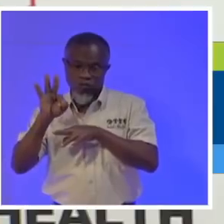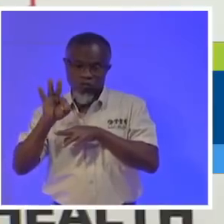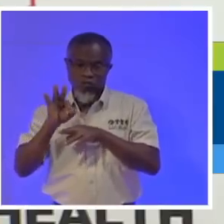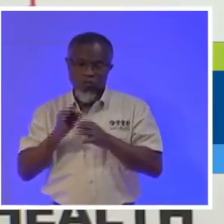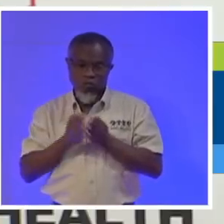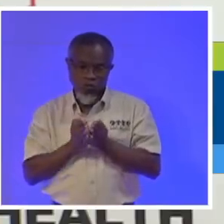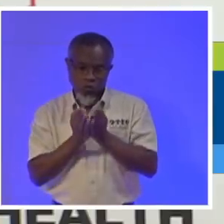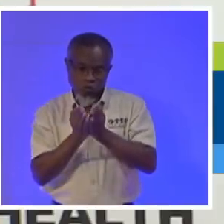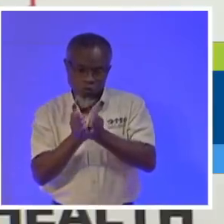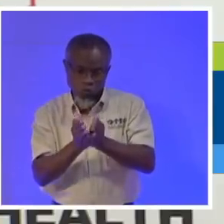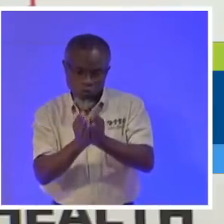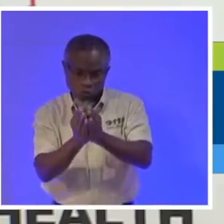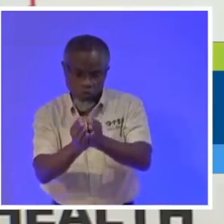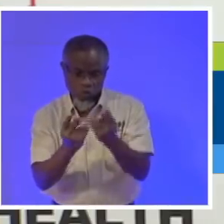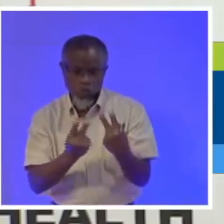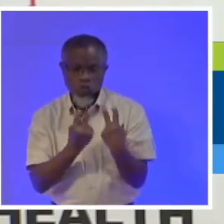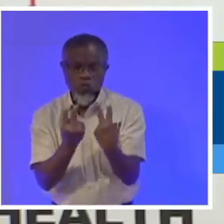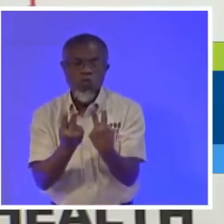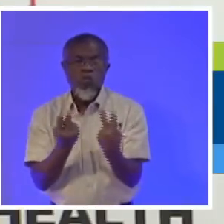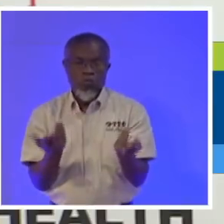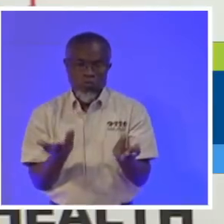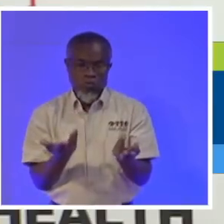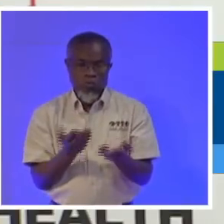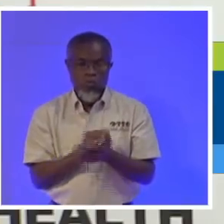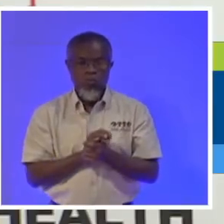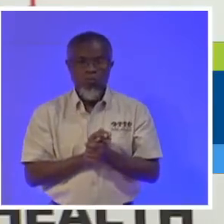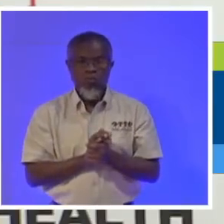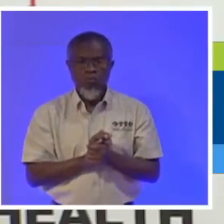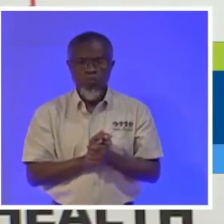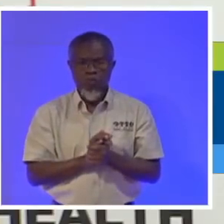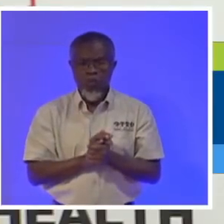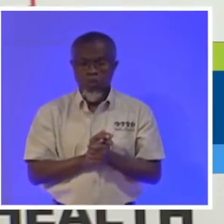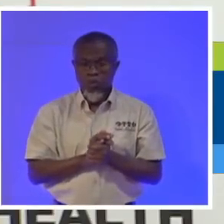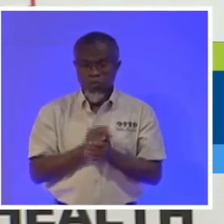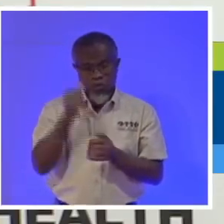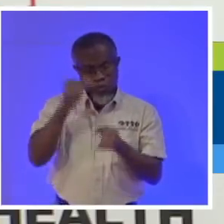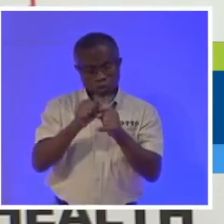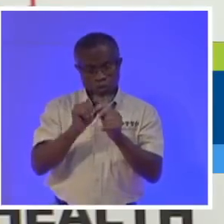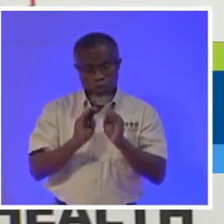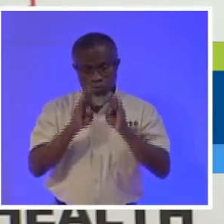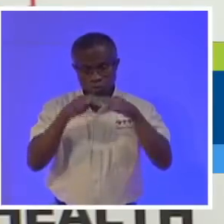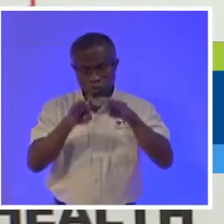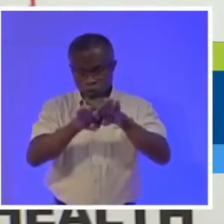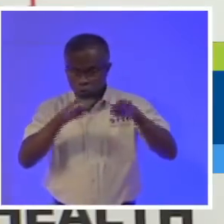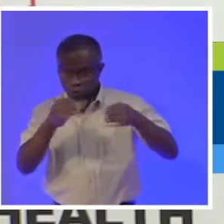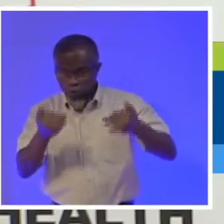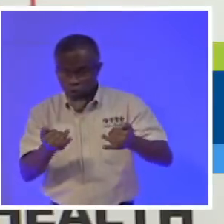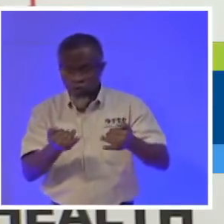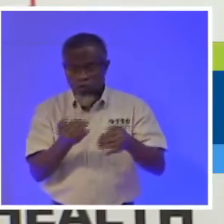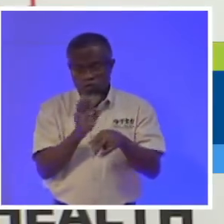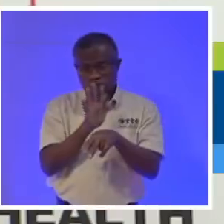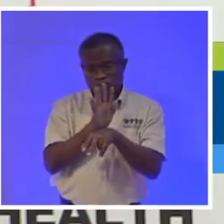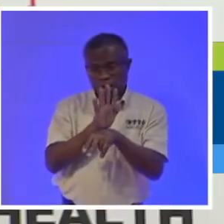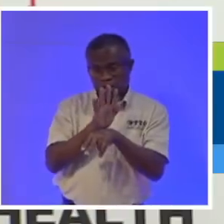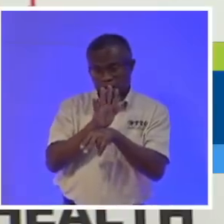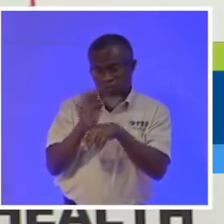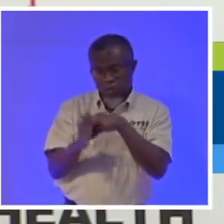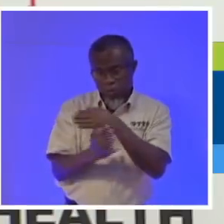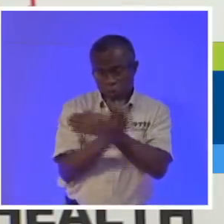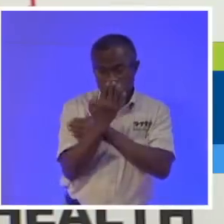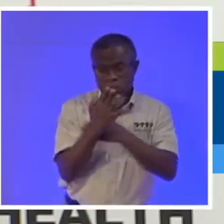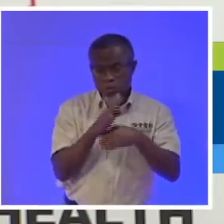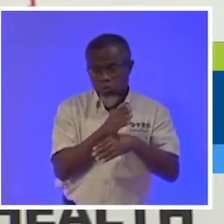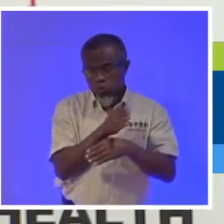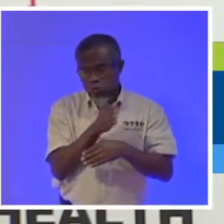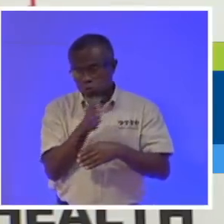beaches across both islands are currently open from, I believe, 5 a.m. to 12 noon. All beaches across